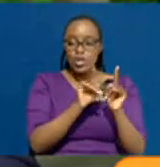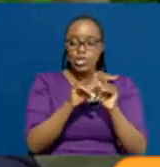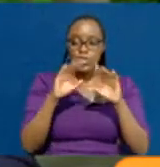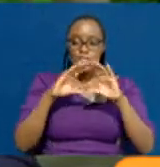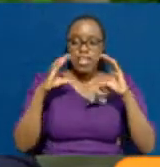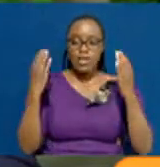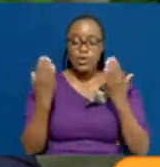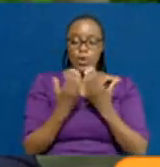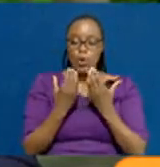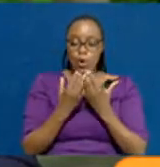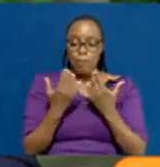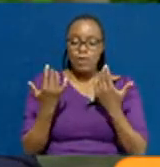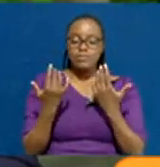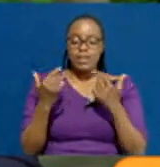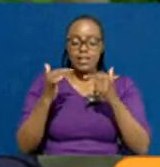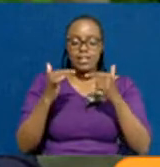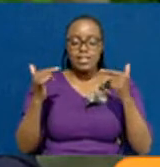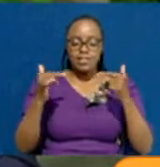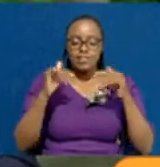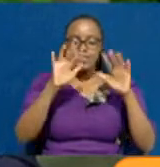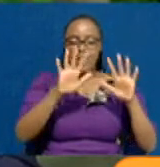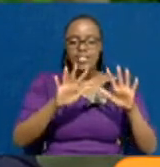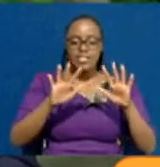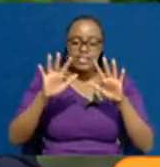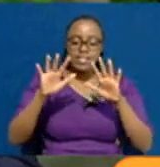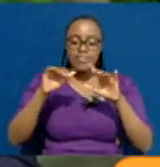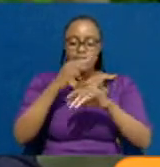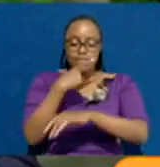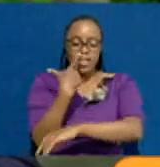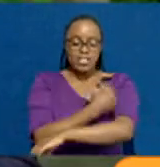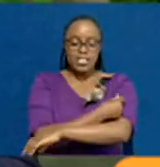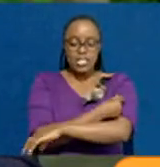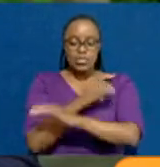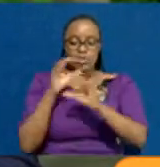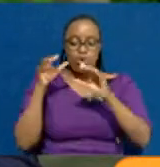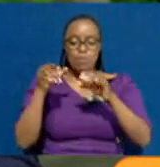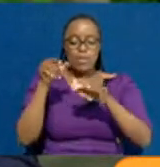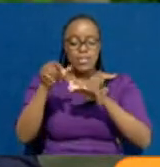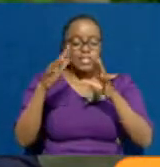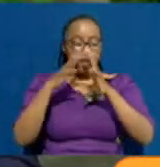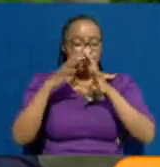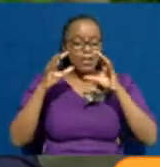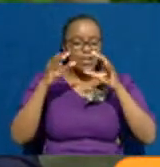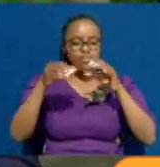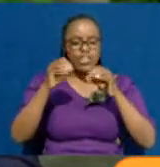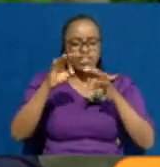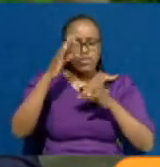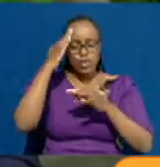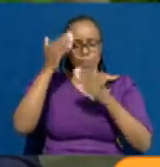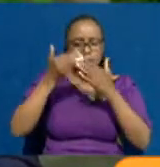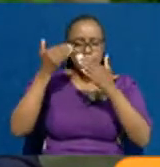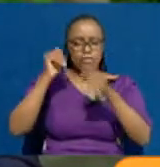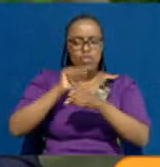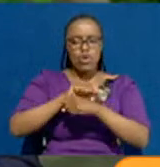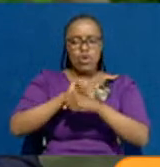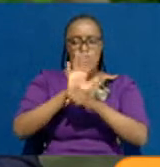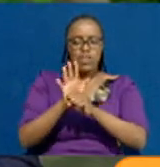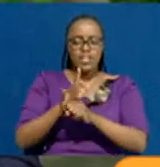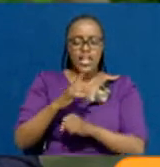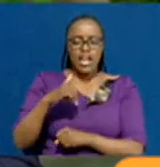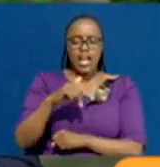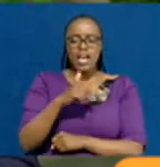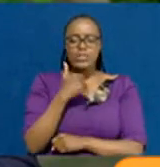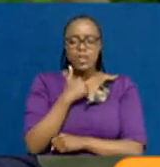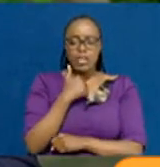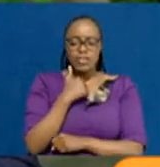global anti-vaccination campaign is a big movement. In fact, if you recall a few years ago before COVID, We had